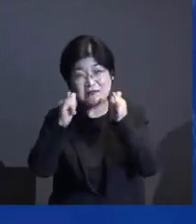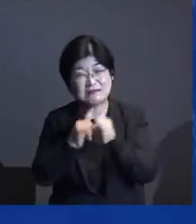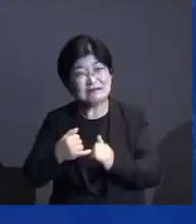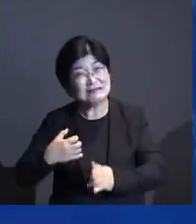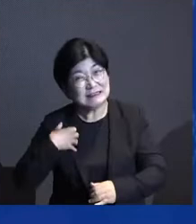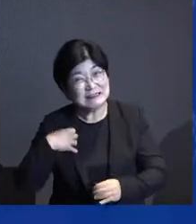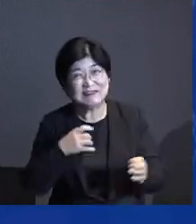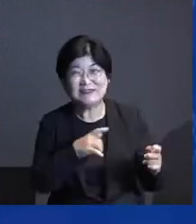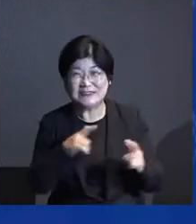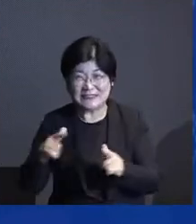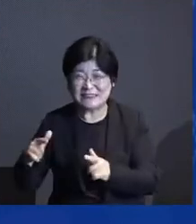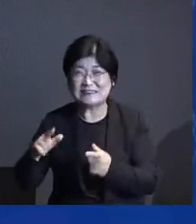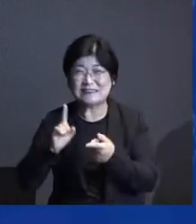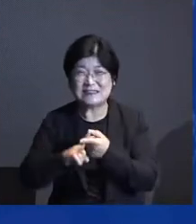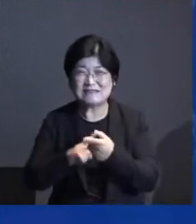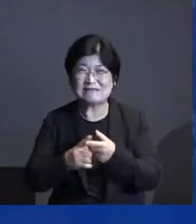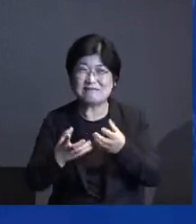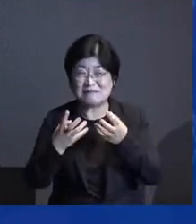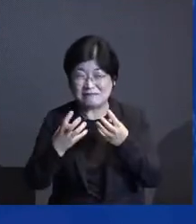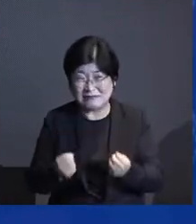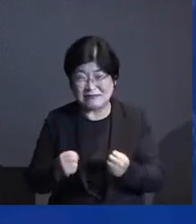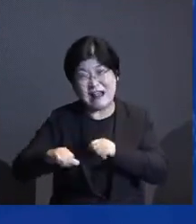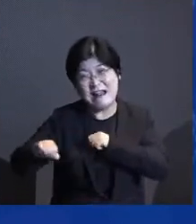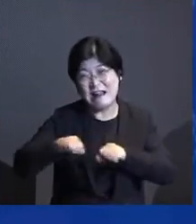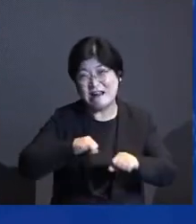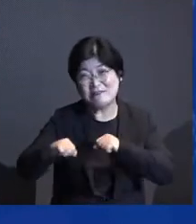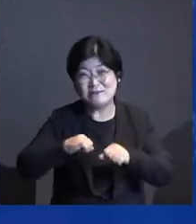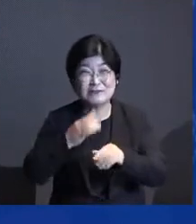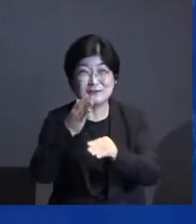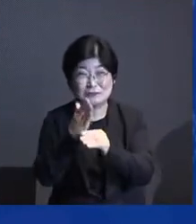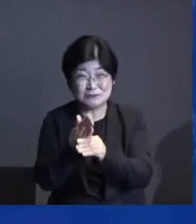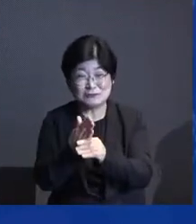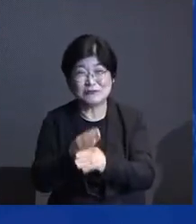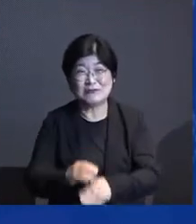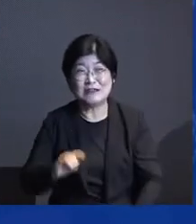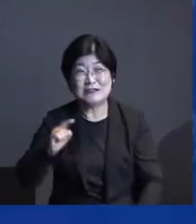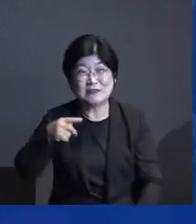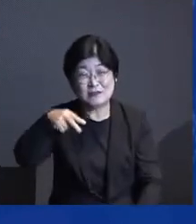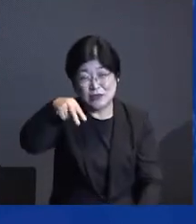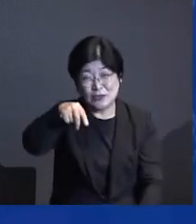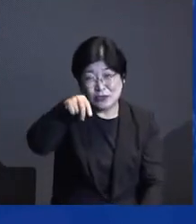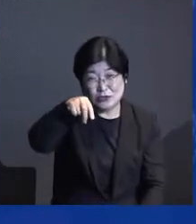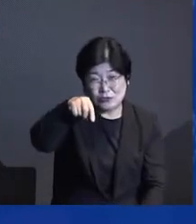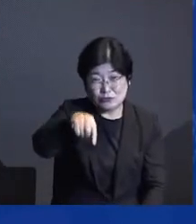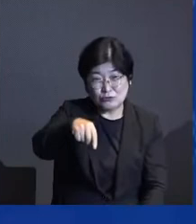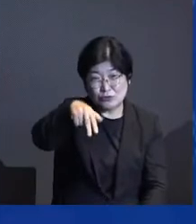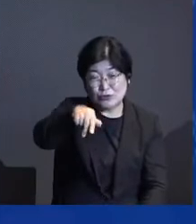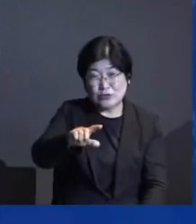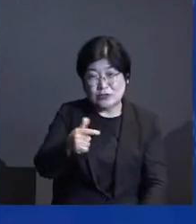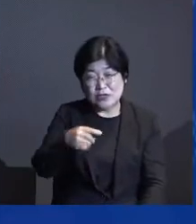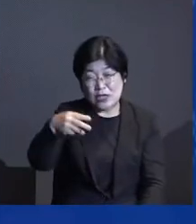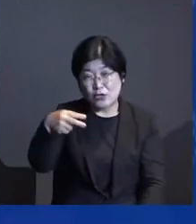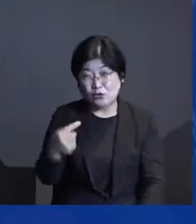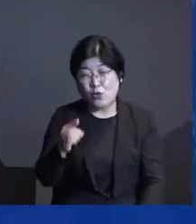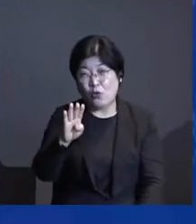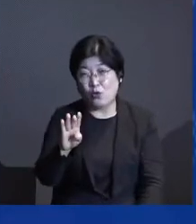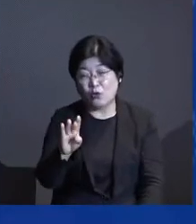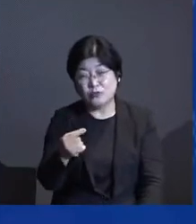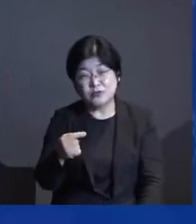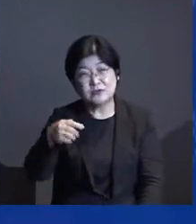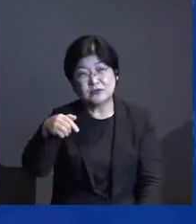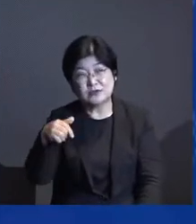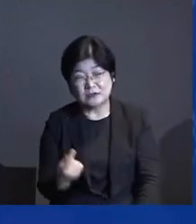our second speaker is Mrs. Susan Dobner. She is a researcher in the organization called